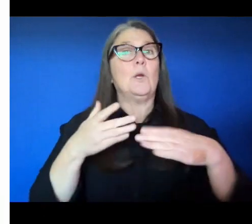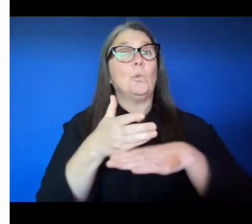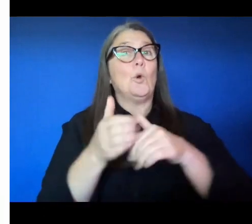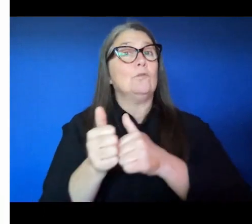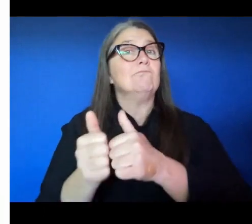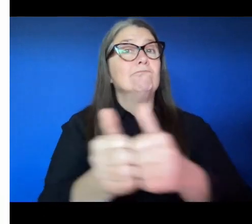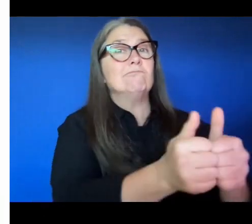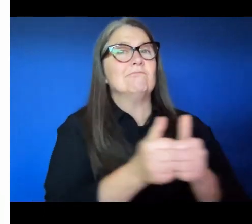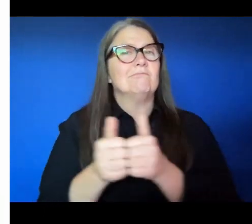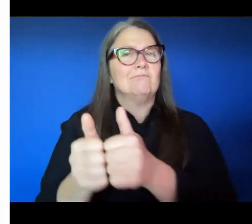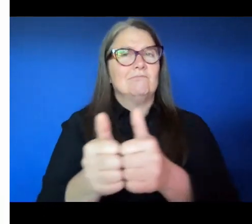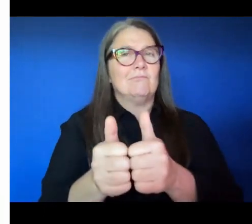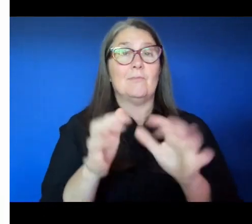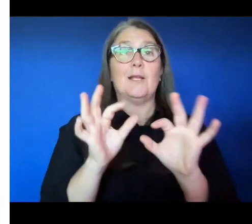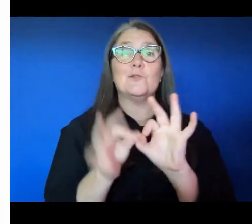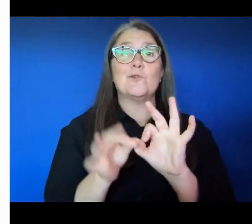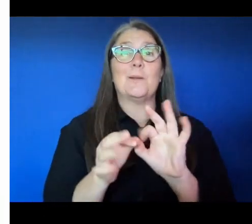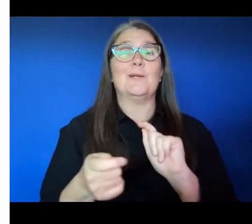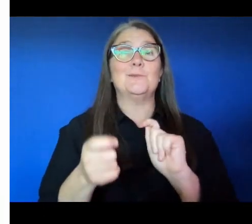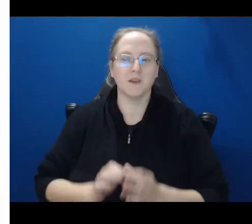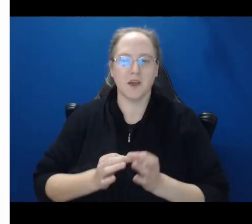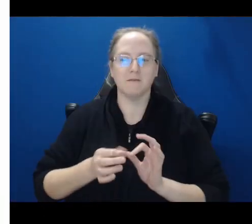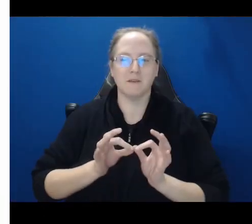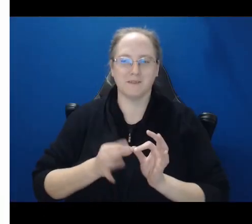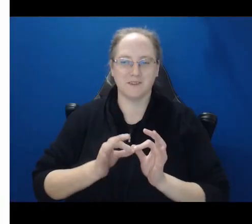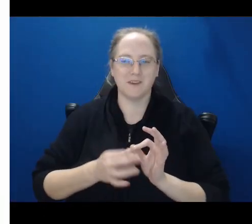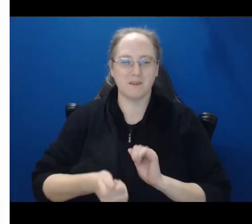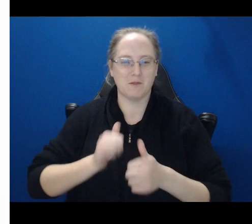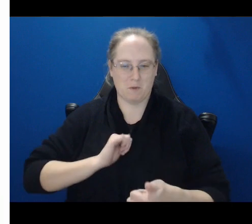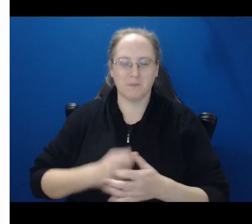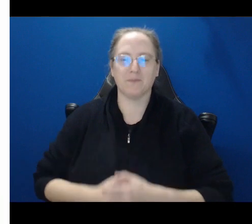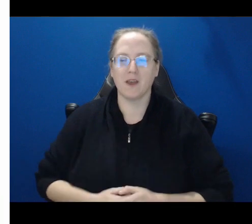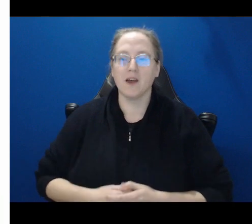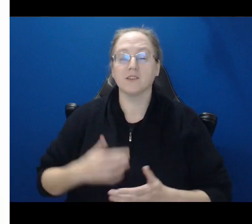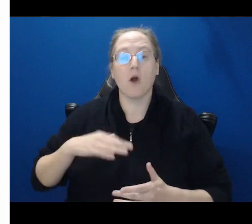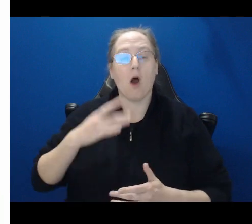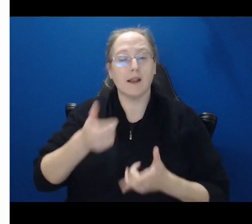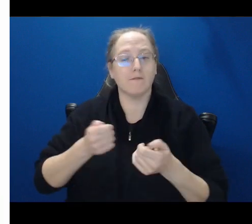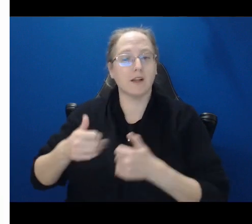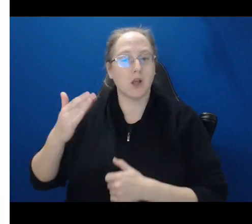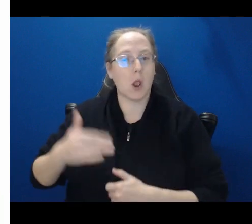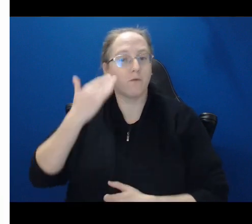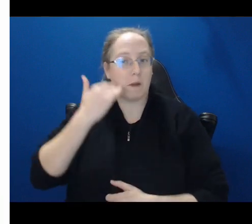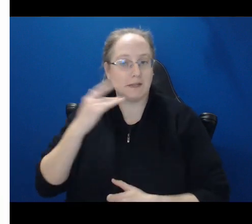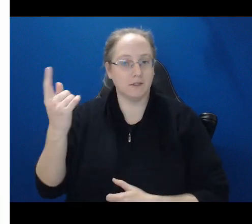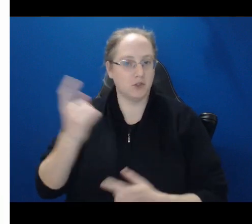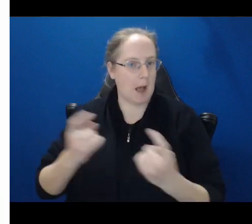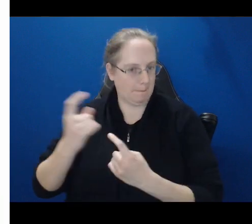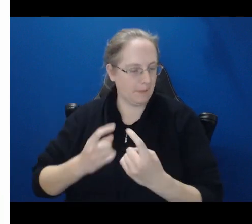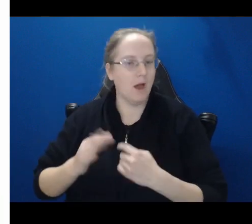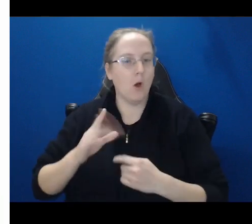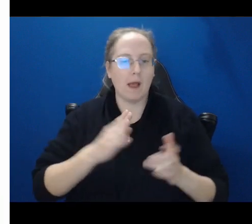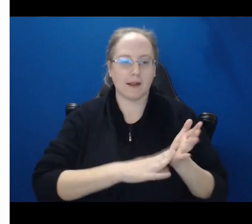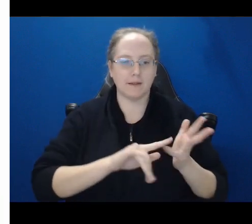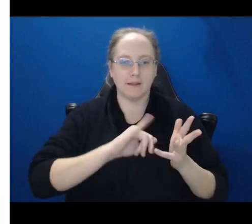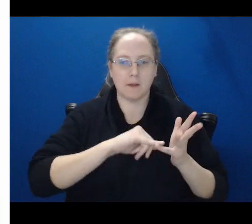a whole lot of people I'd invited, women in fact, to come, and we had the muslin cloth stretched